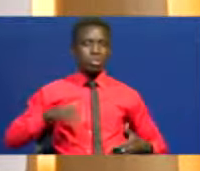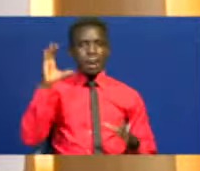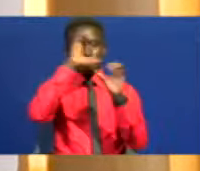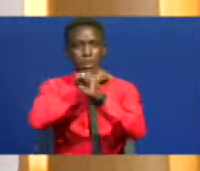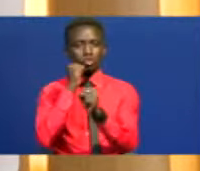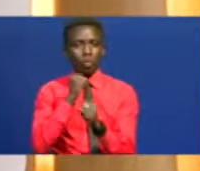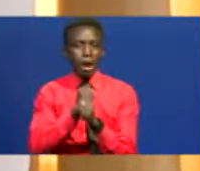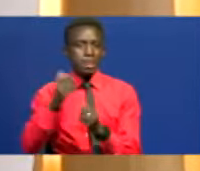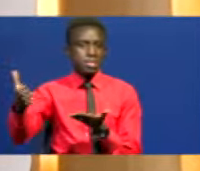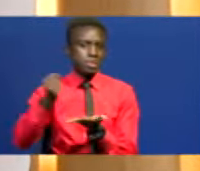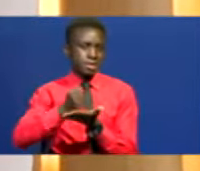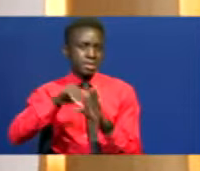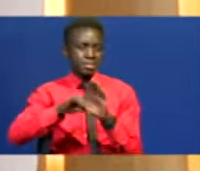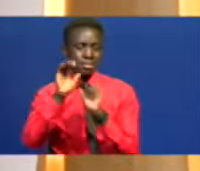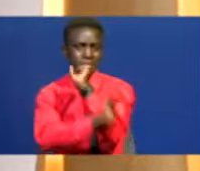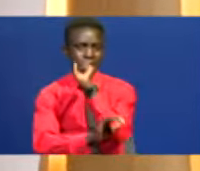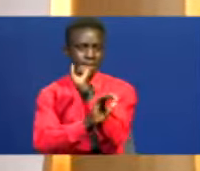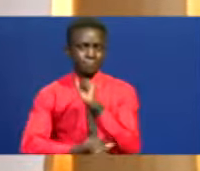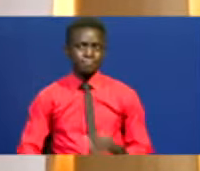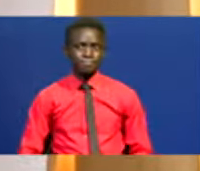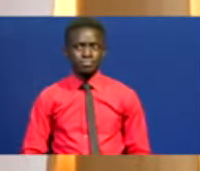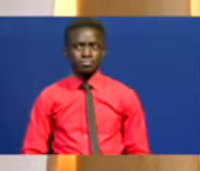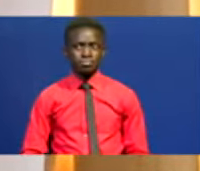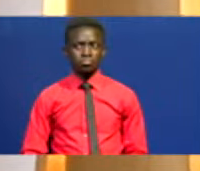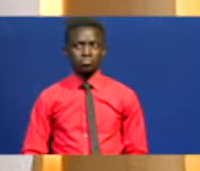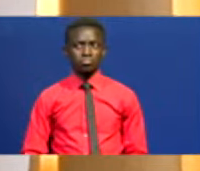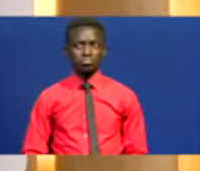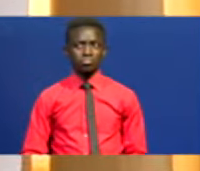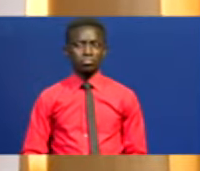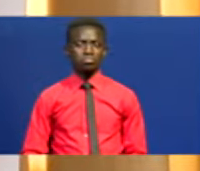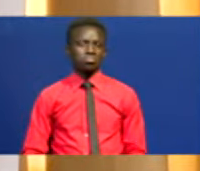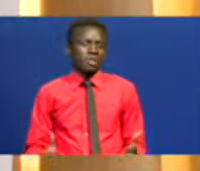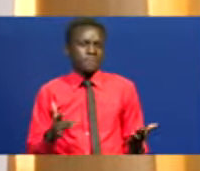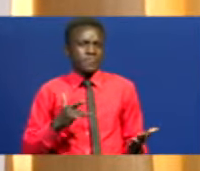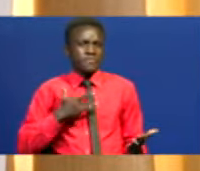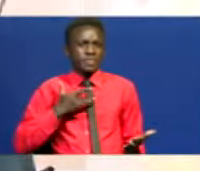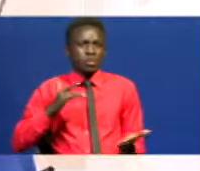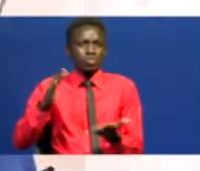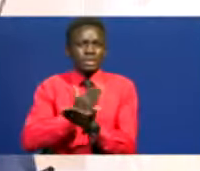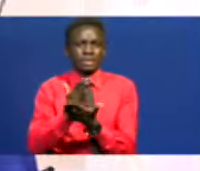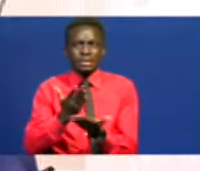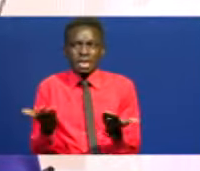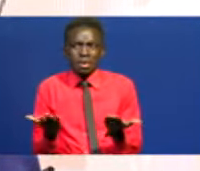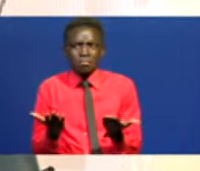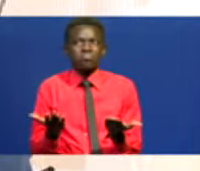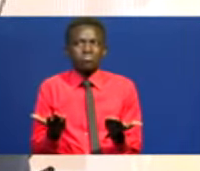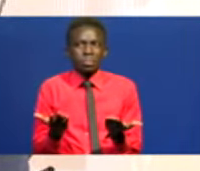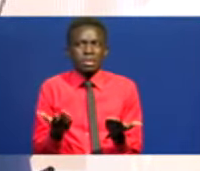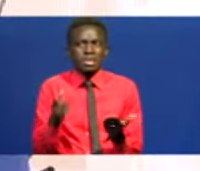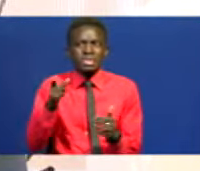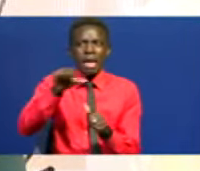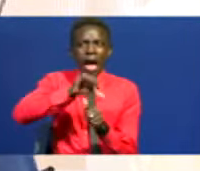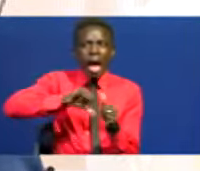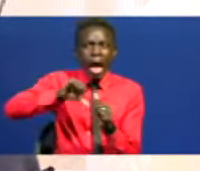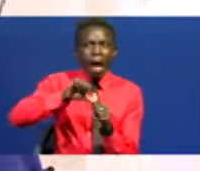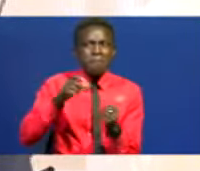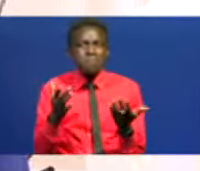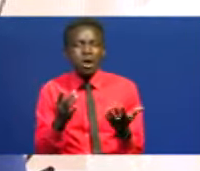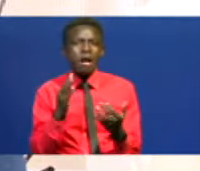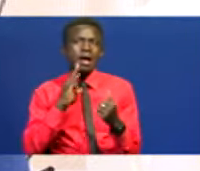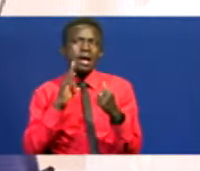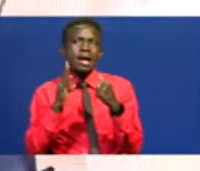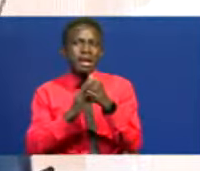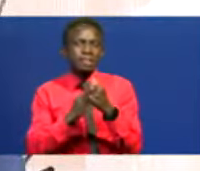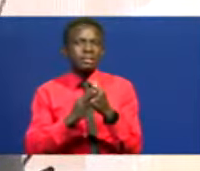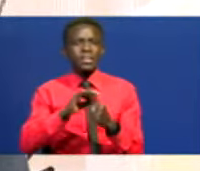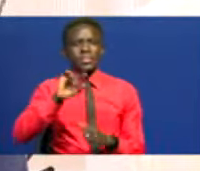Issues of employment and the labor issues are the things that we are sharing in this report. They are around more than 800,000 youth which are,